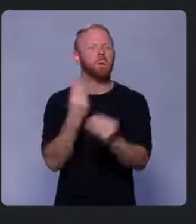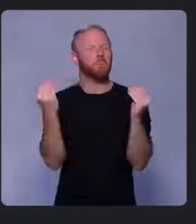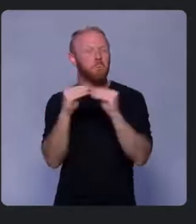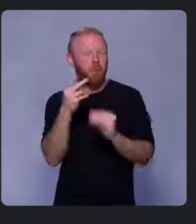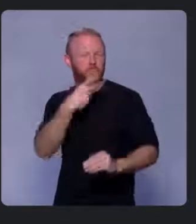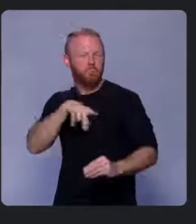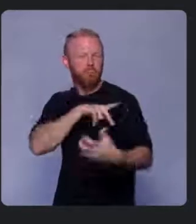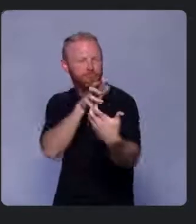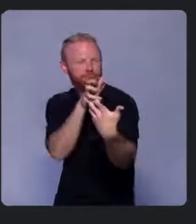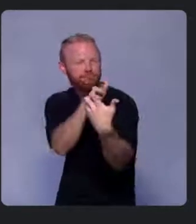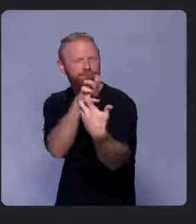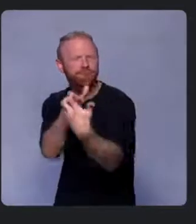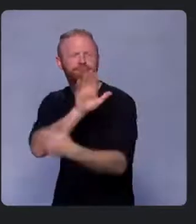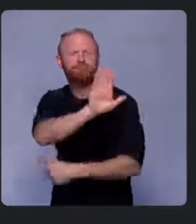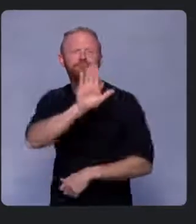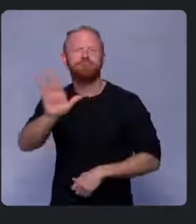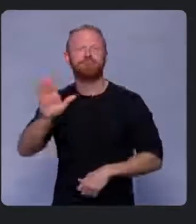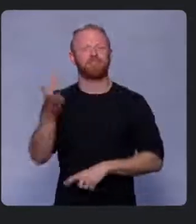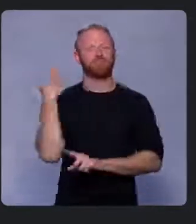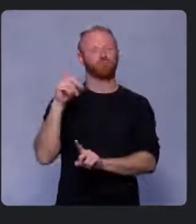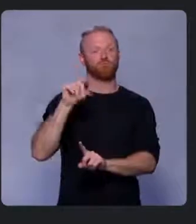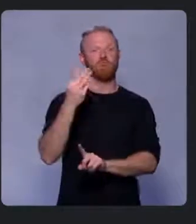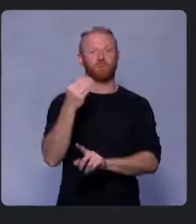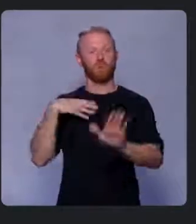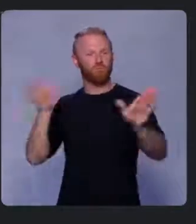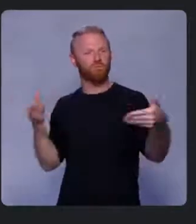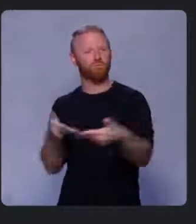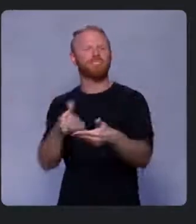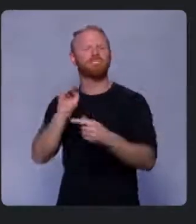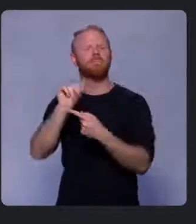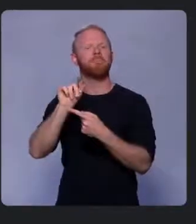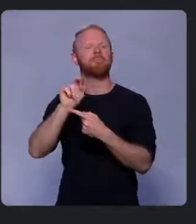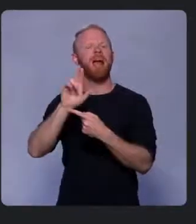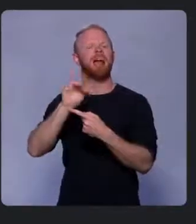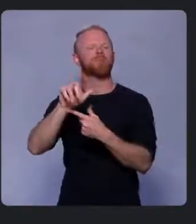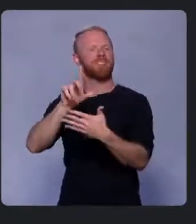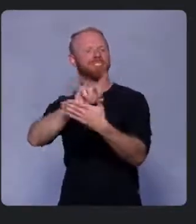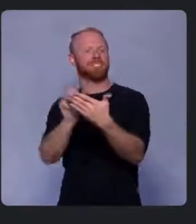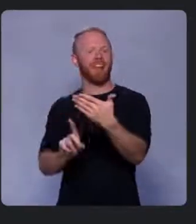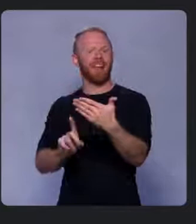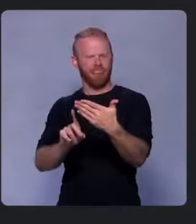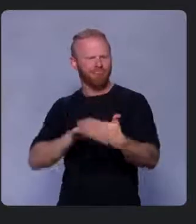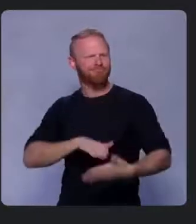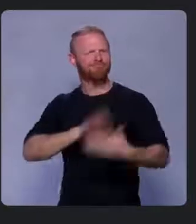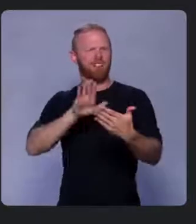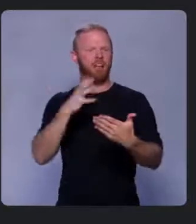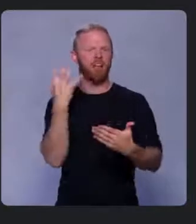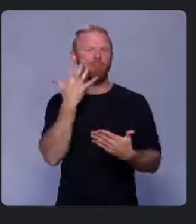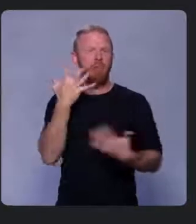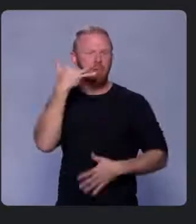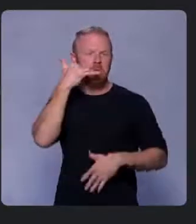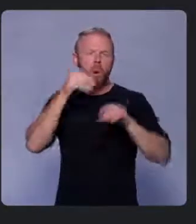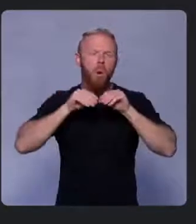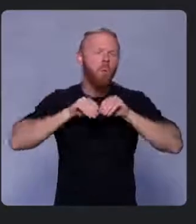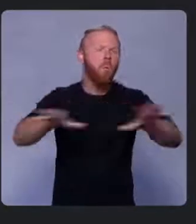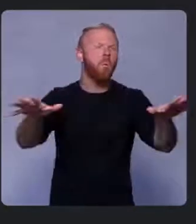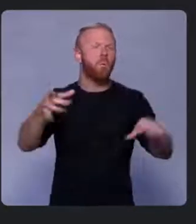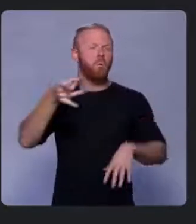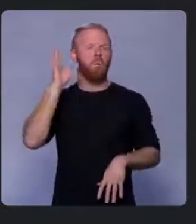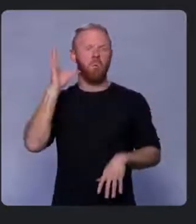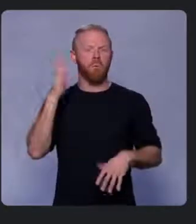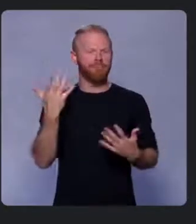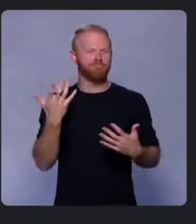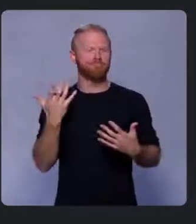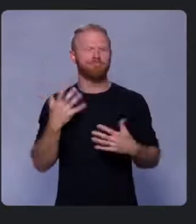In 2014, we introduced material design to address the explosion of mobile phones. It set a